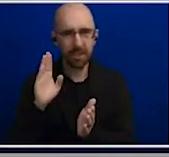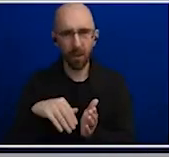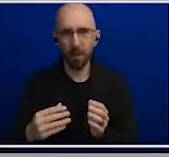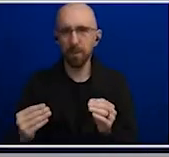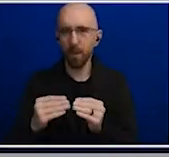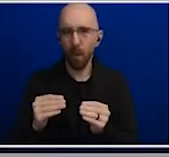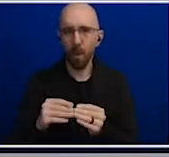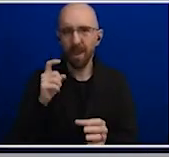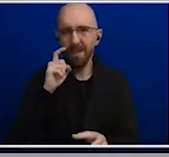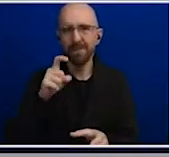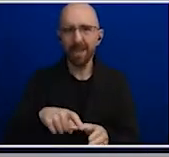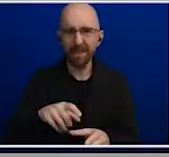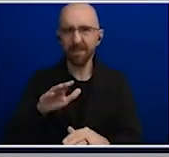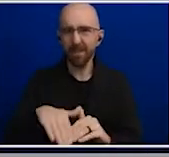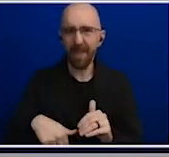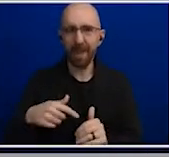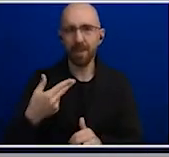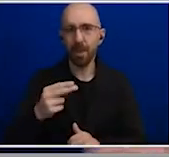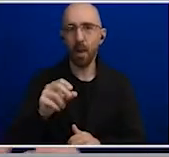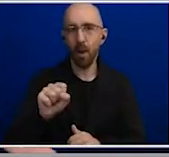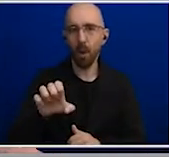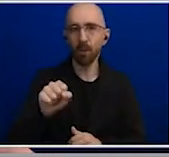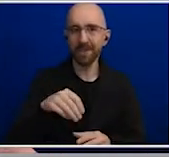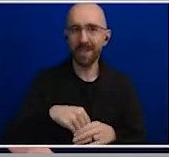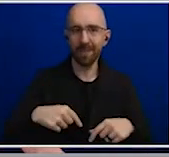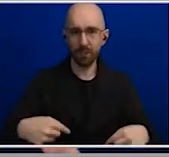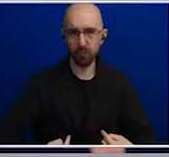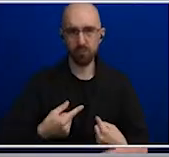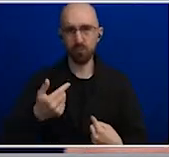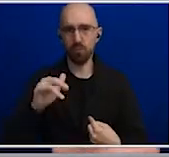even the garden hoses in the groin. And does that